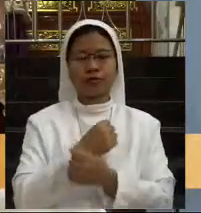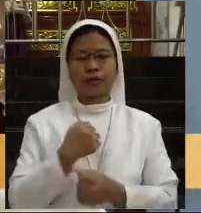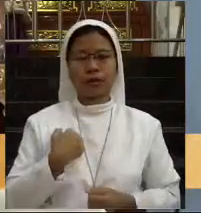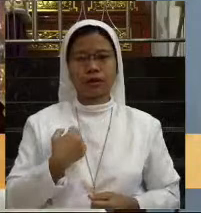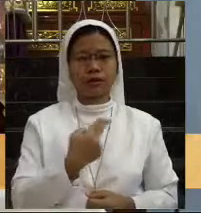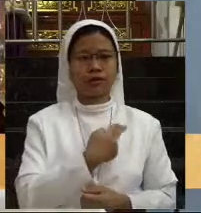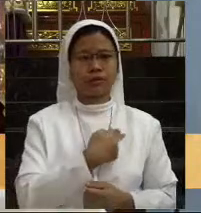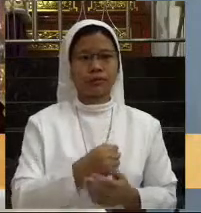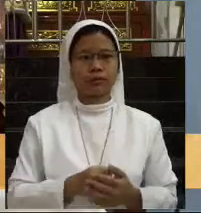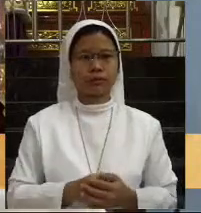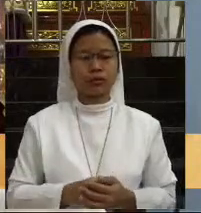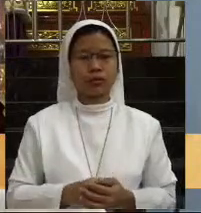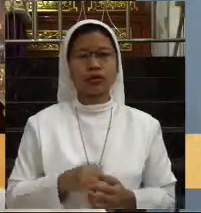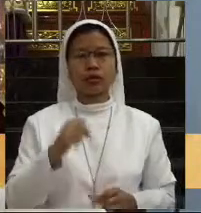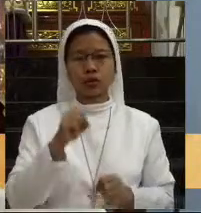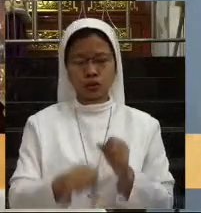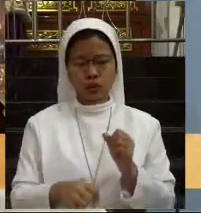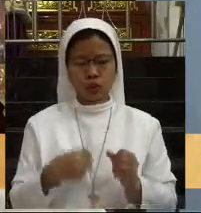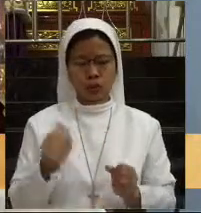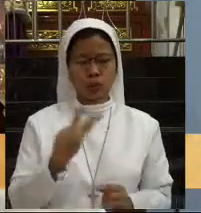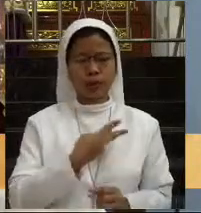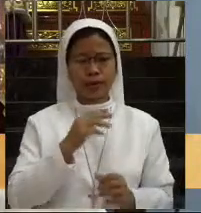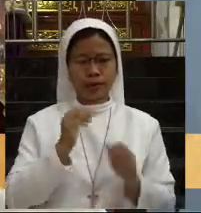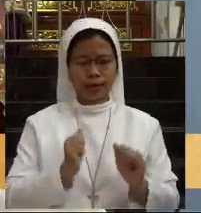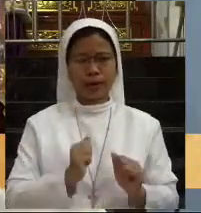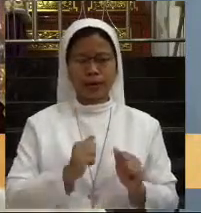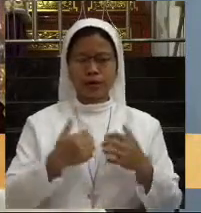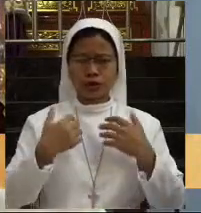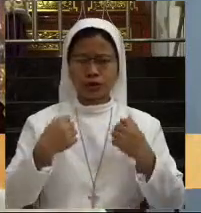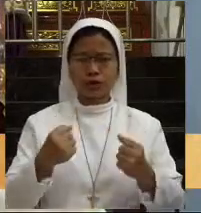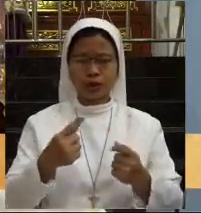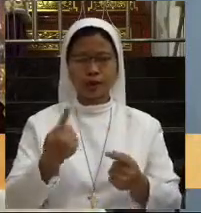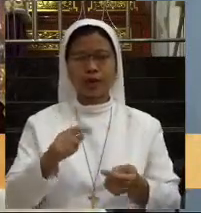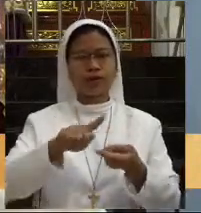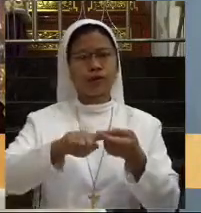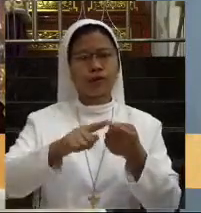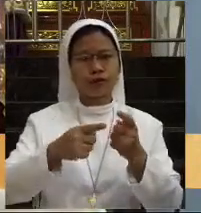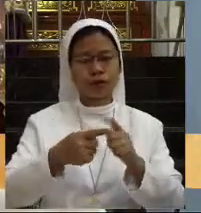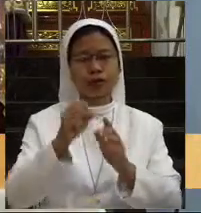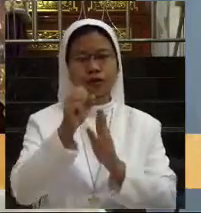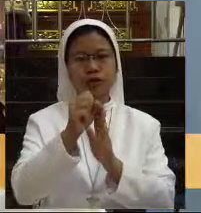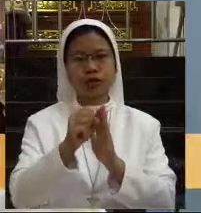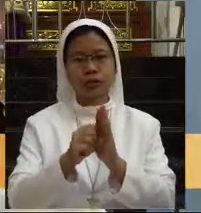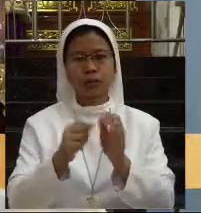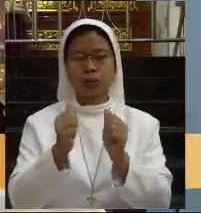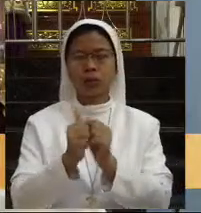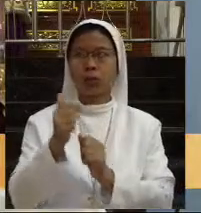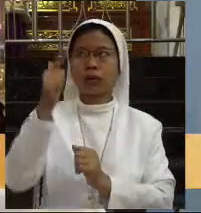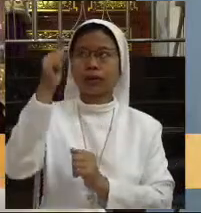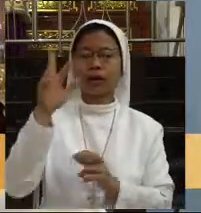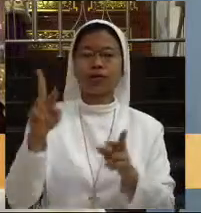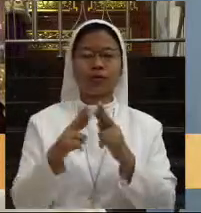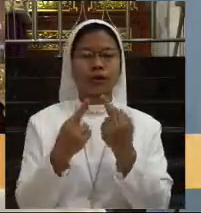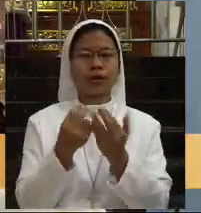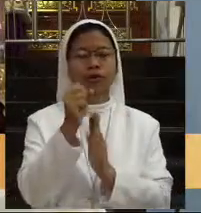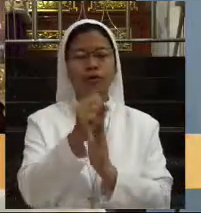So it's a treatment of friendship, reviving, animating that